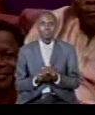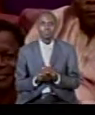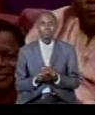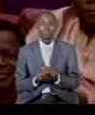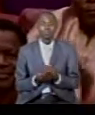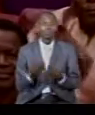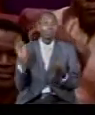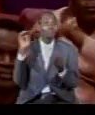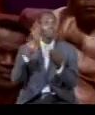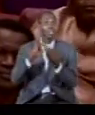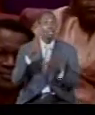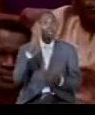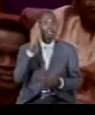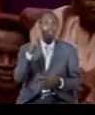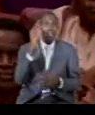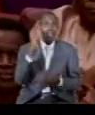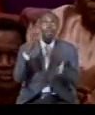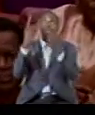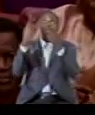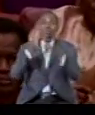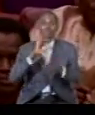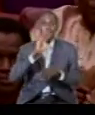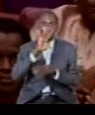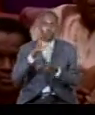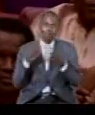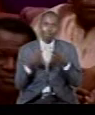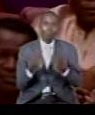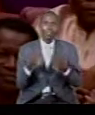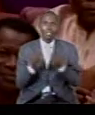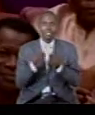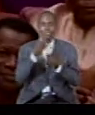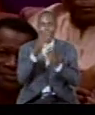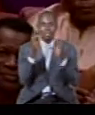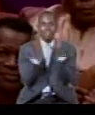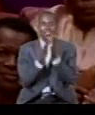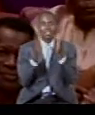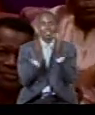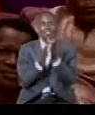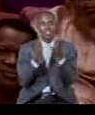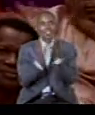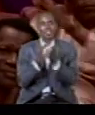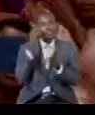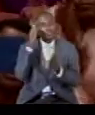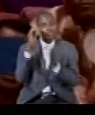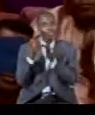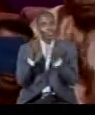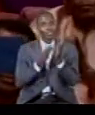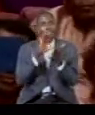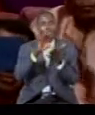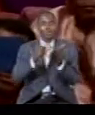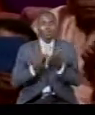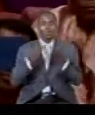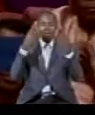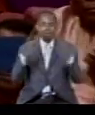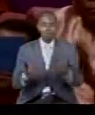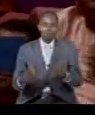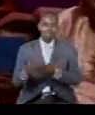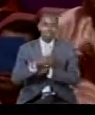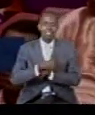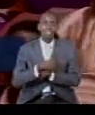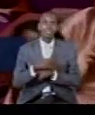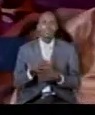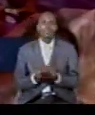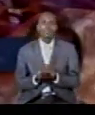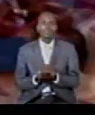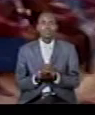More testimonies coming your way. As you clap for Jesus, your testimony happens today.